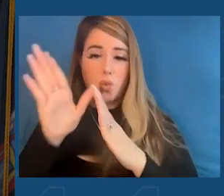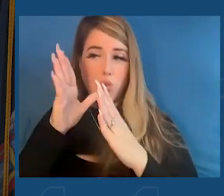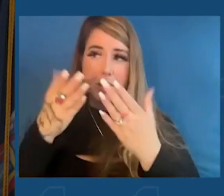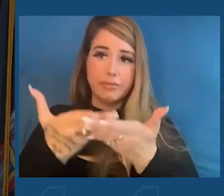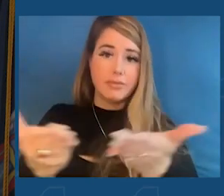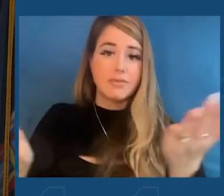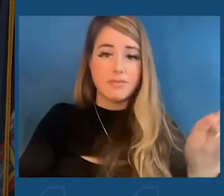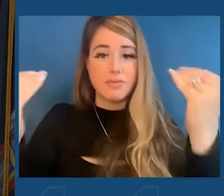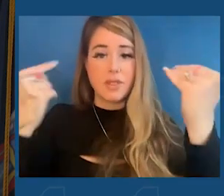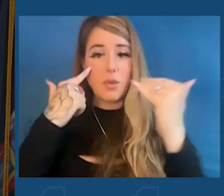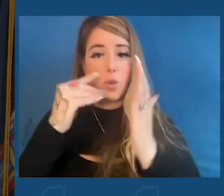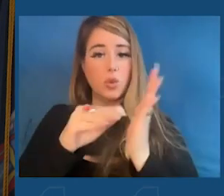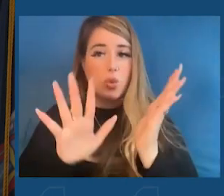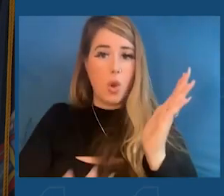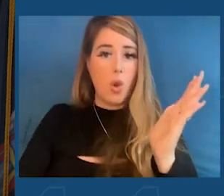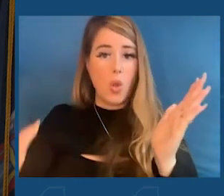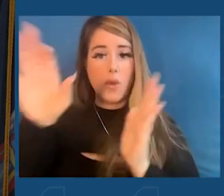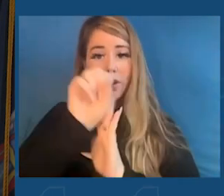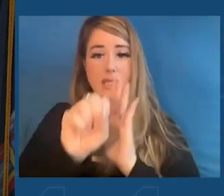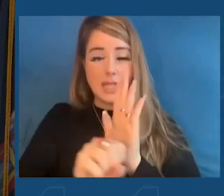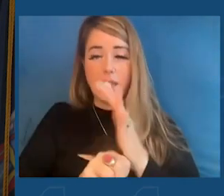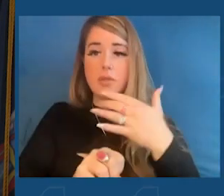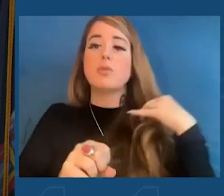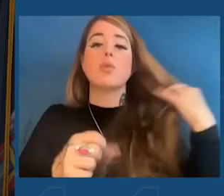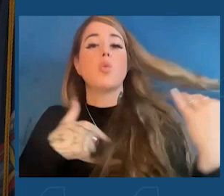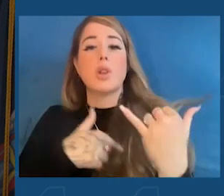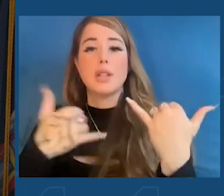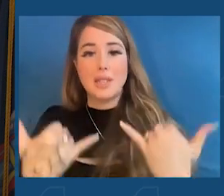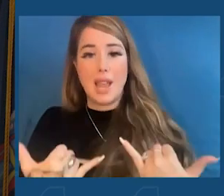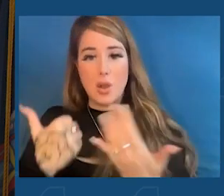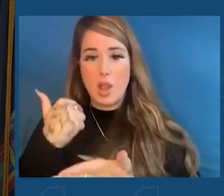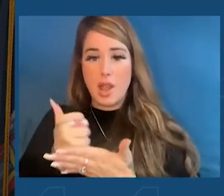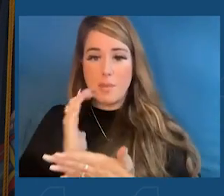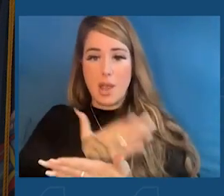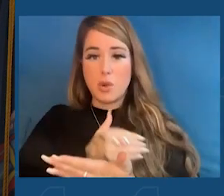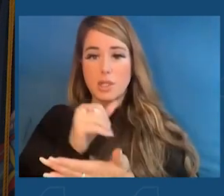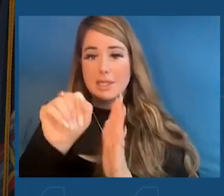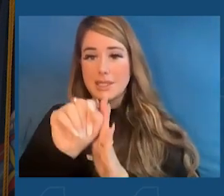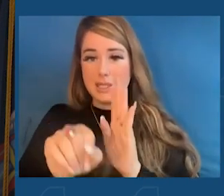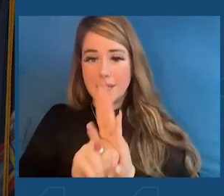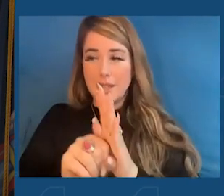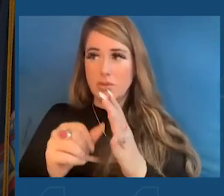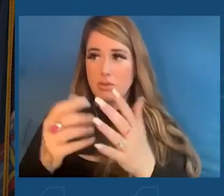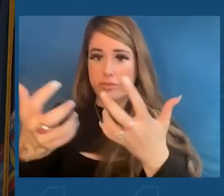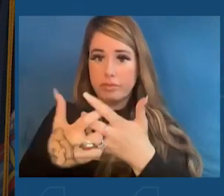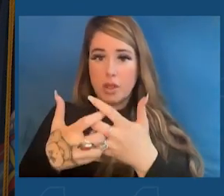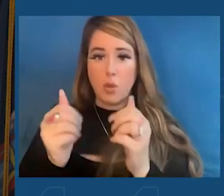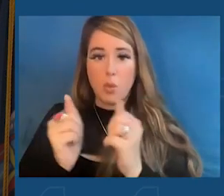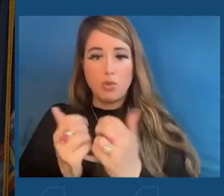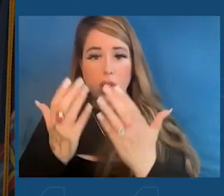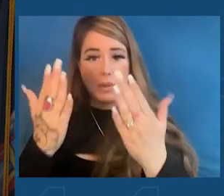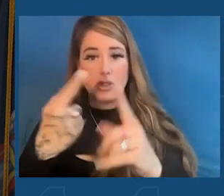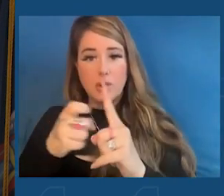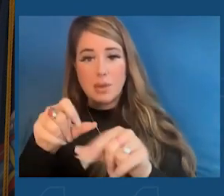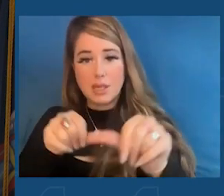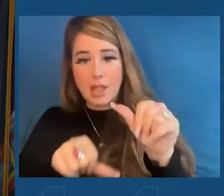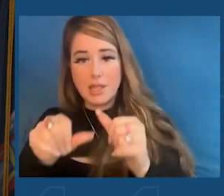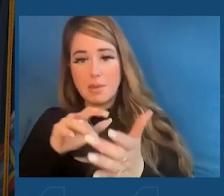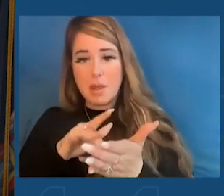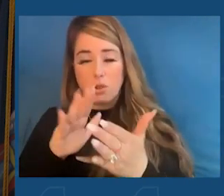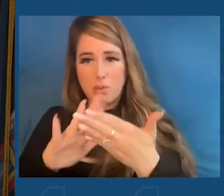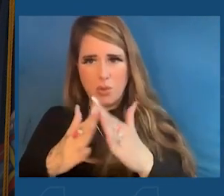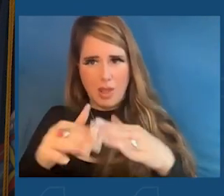students across the state, aligning our state with recommendations from the scientific and medical community that they've been asking